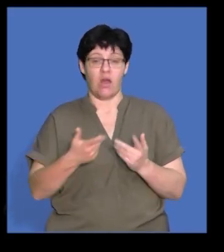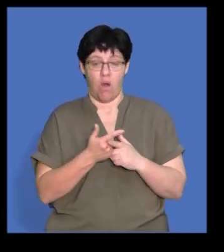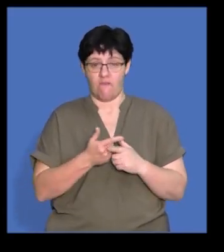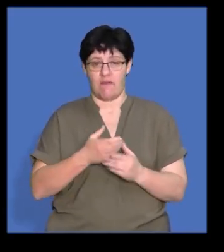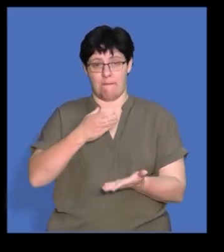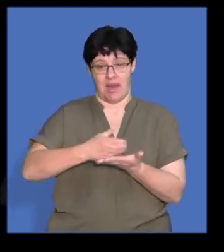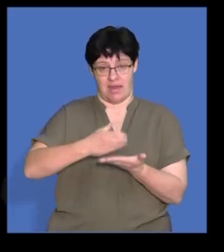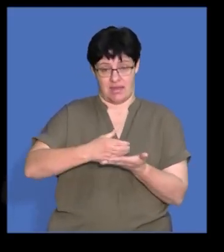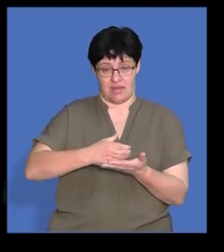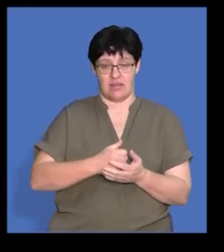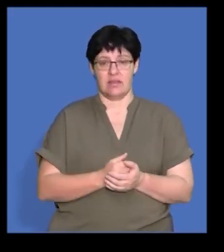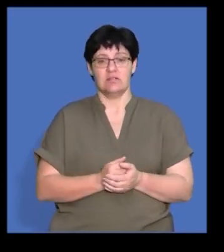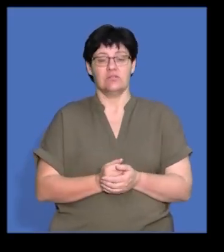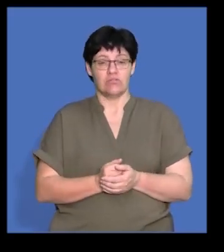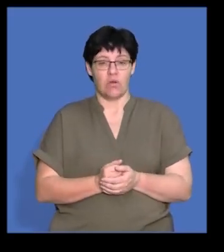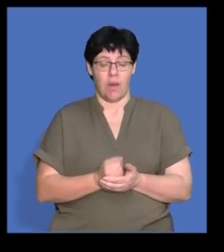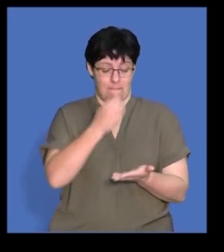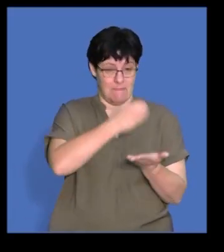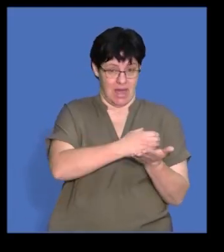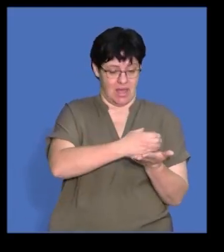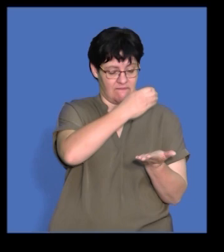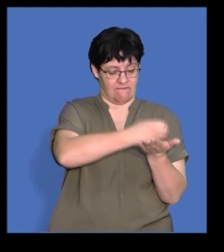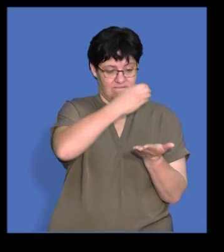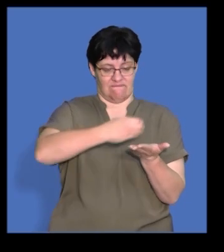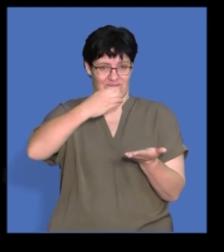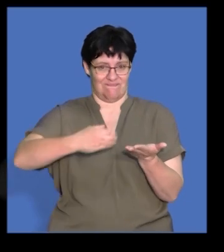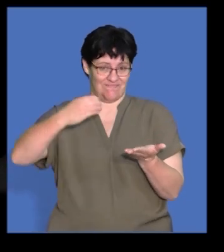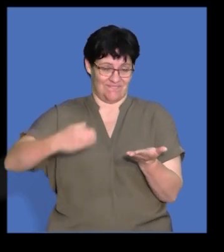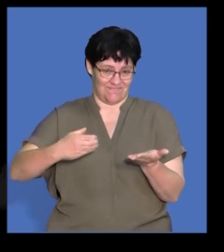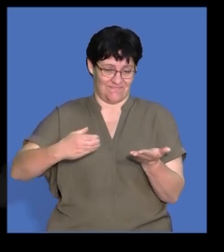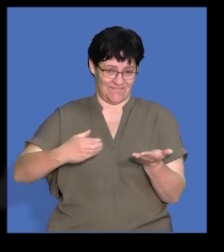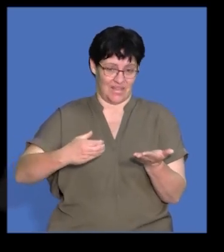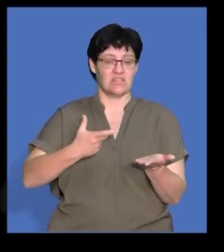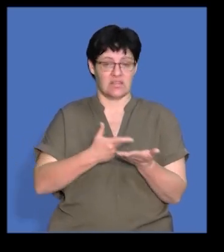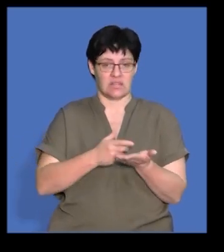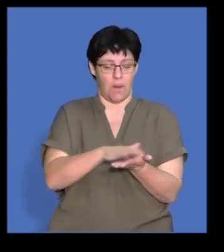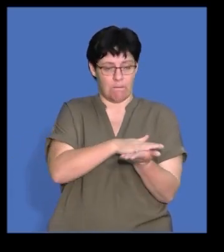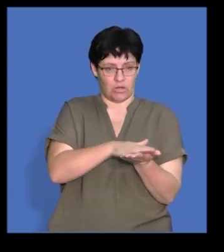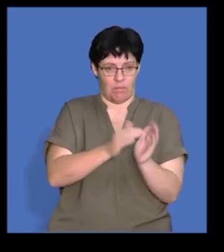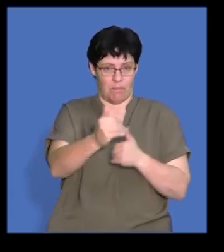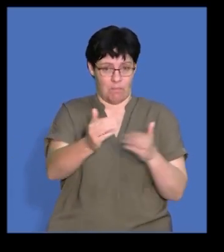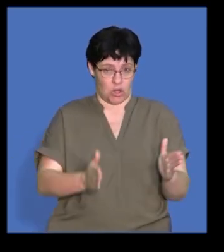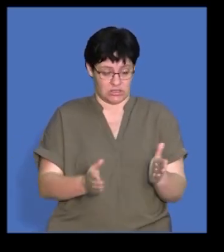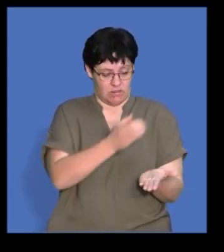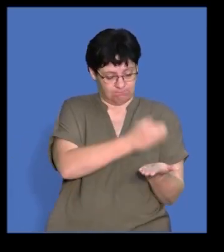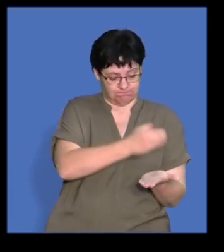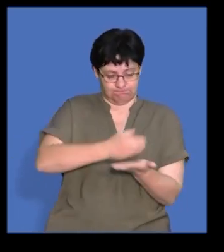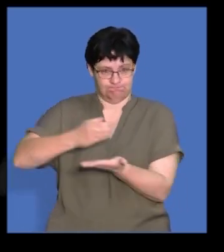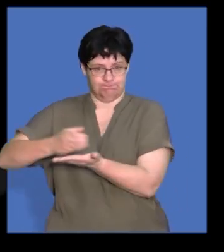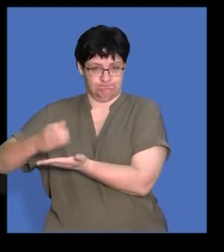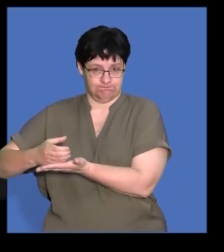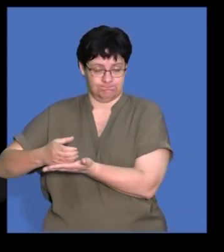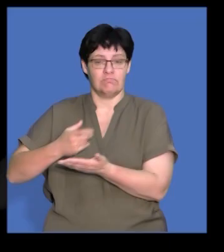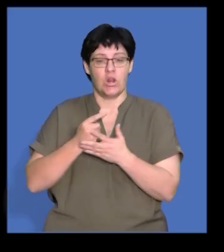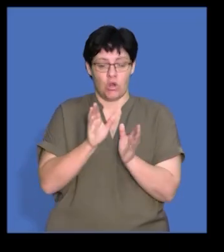mug. And now remember, when we place our mugs, we're going to be placing them next to each other. This is the bottom of the box, and we're looking at